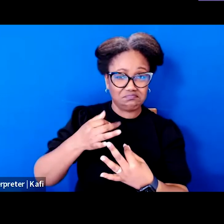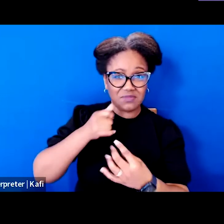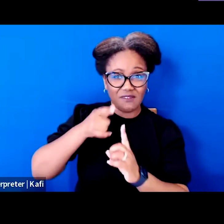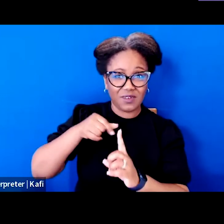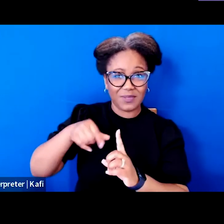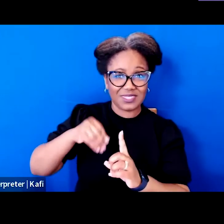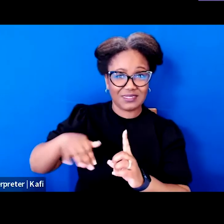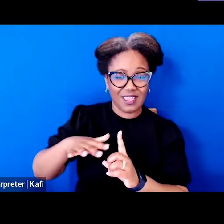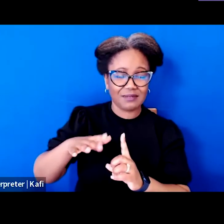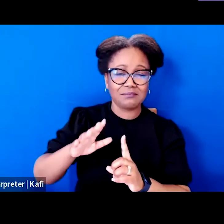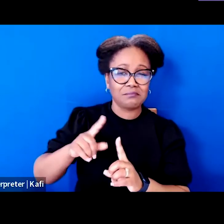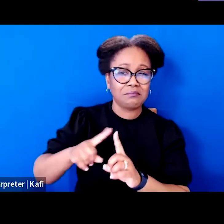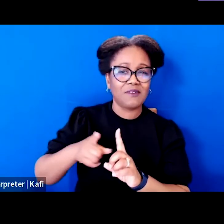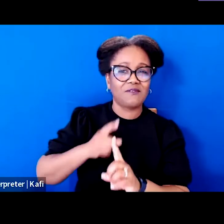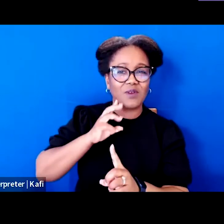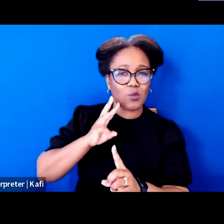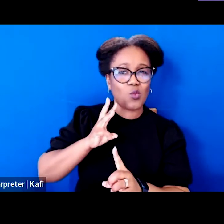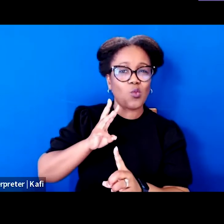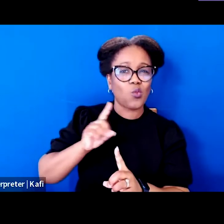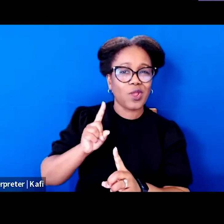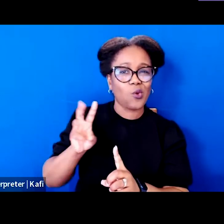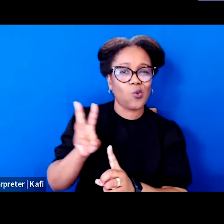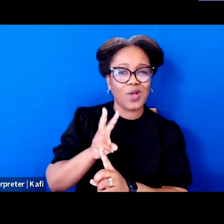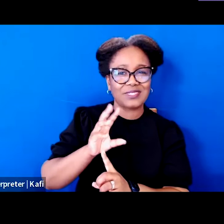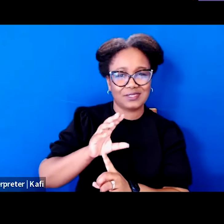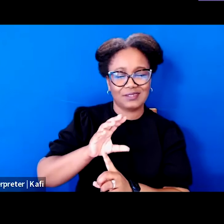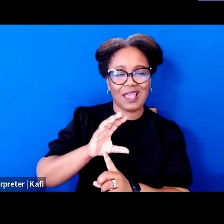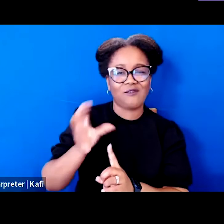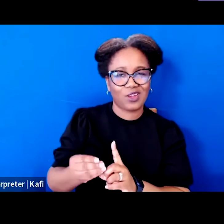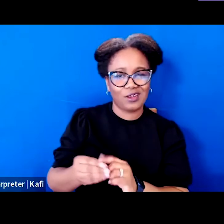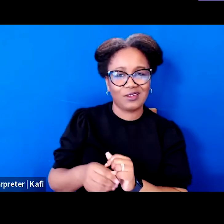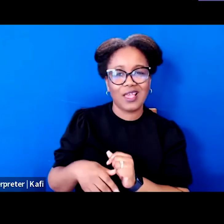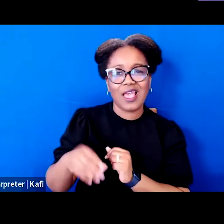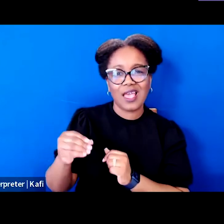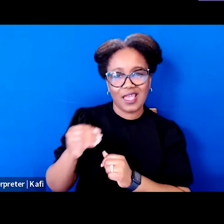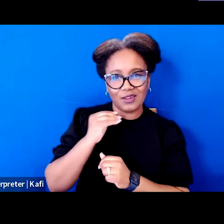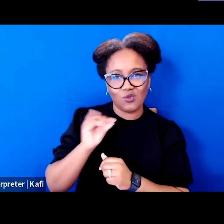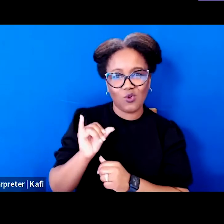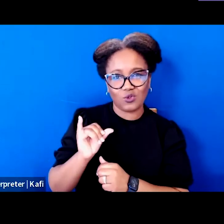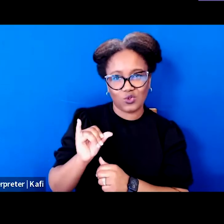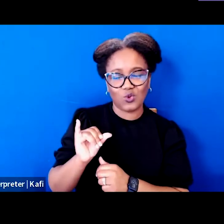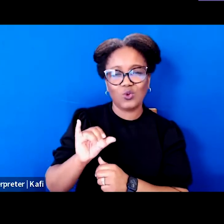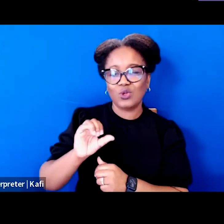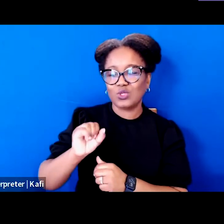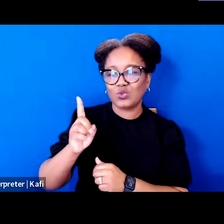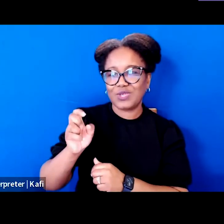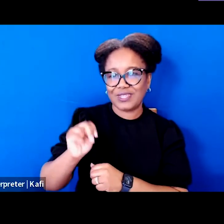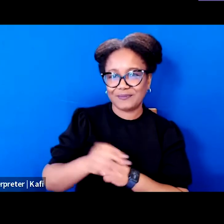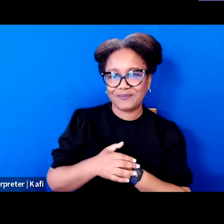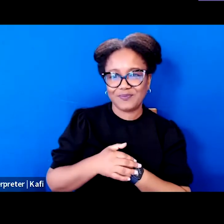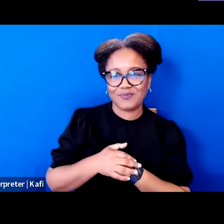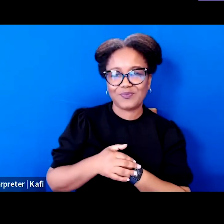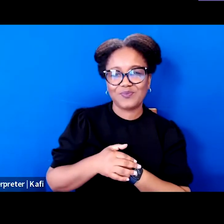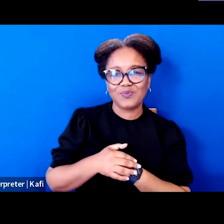black beanie, which if you're in Canada, you might call that a toque. And I've got headphones on as well. I'm a biracial Black